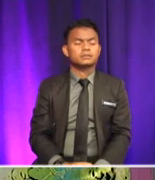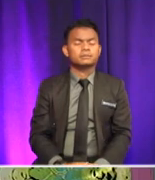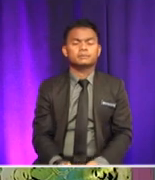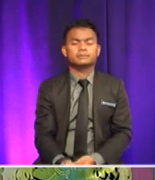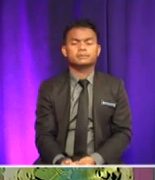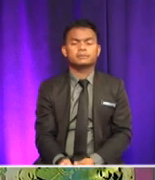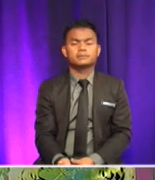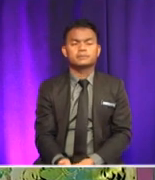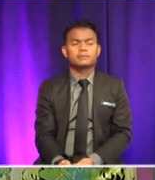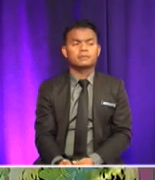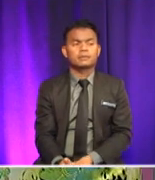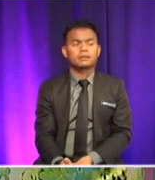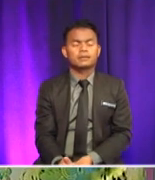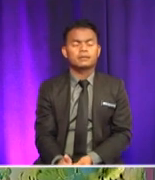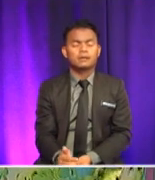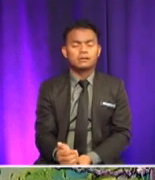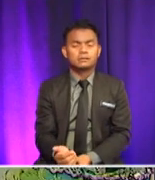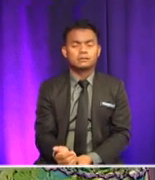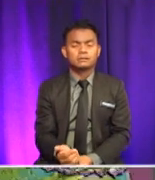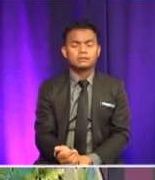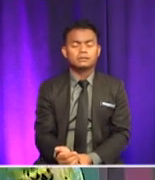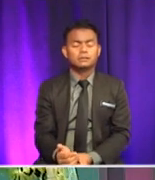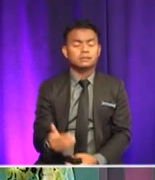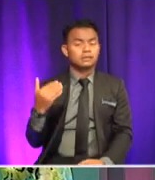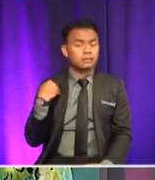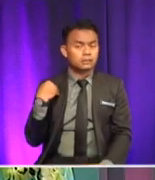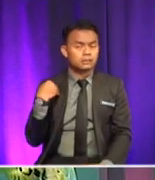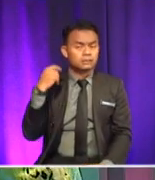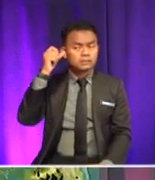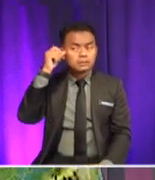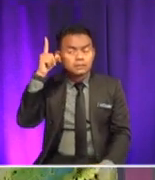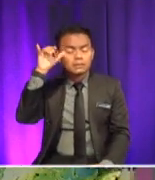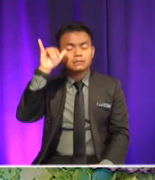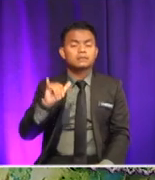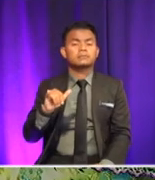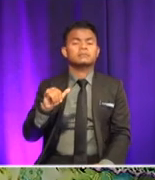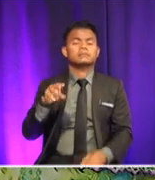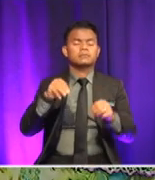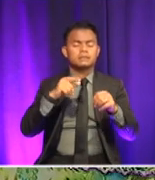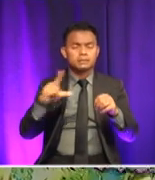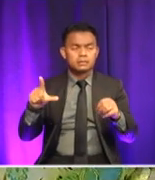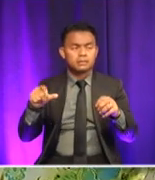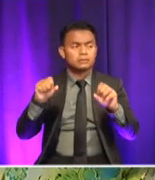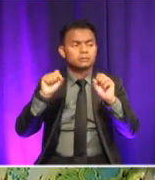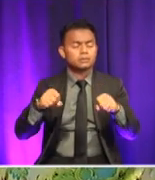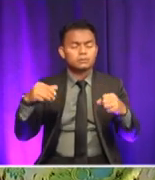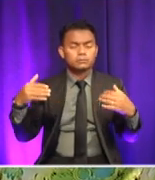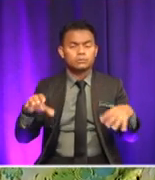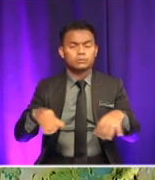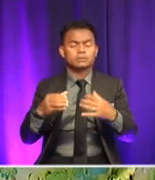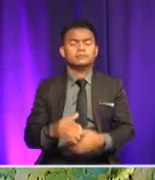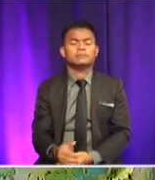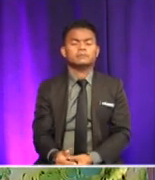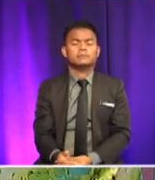about. There's the conscience still debating. So we are actually wanting students to give that. Mm. We want to see whether you can understand that voice is